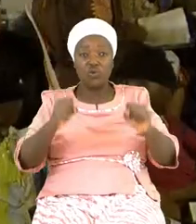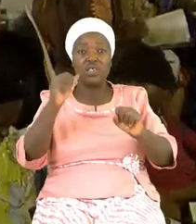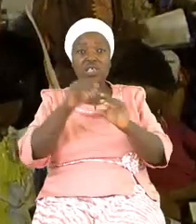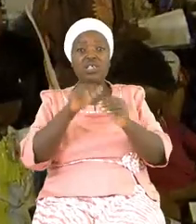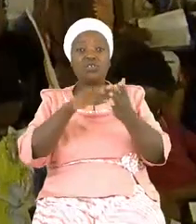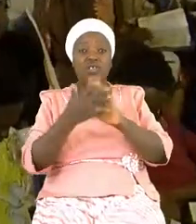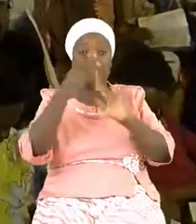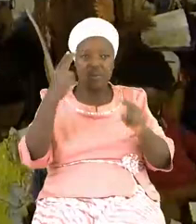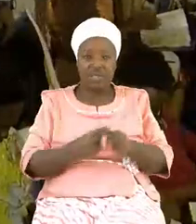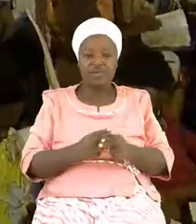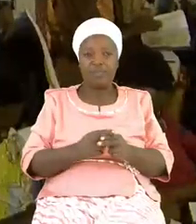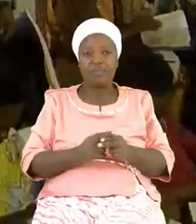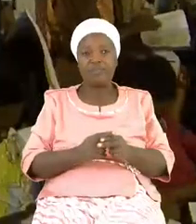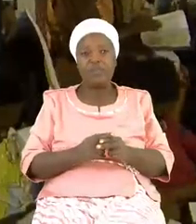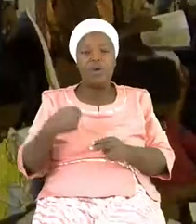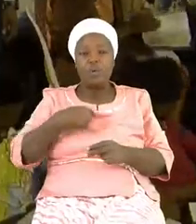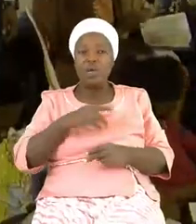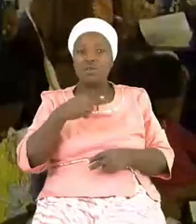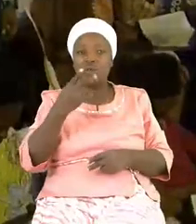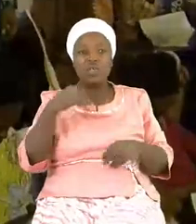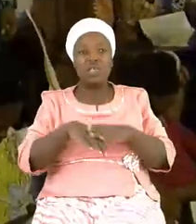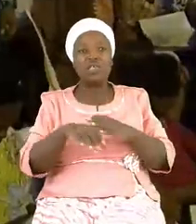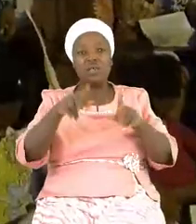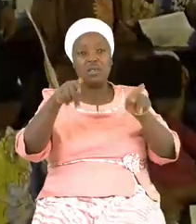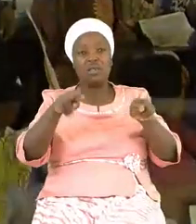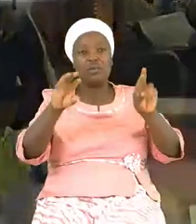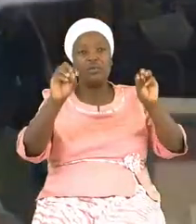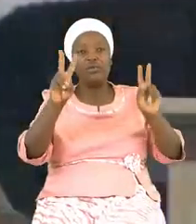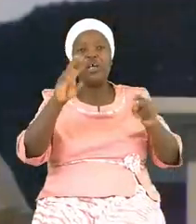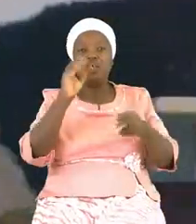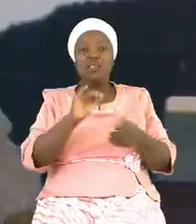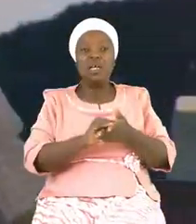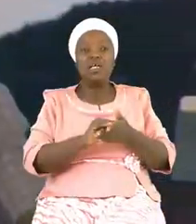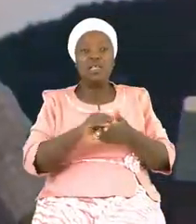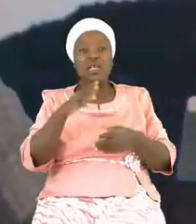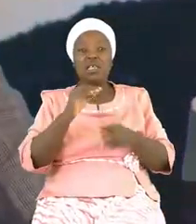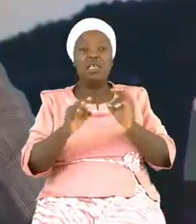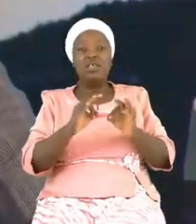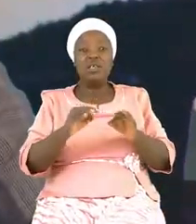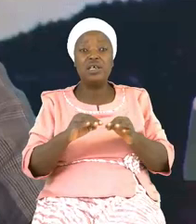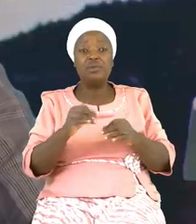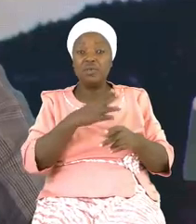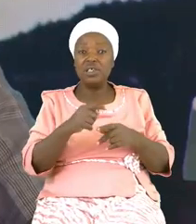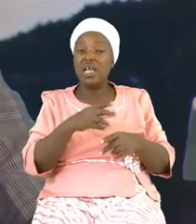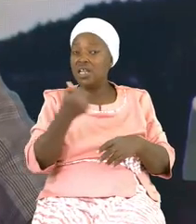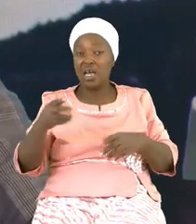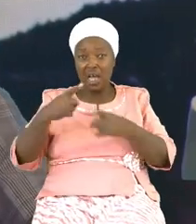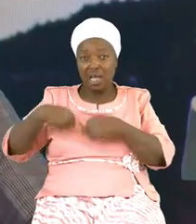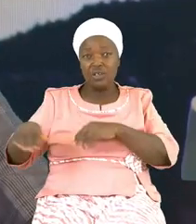name. We're told in Proverbs, it says, a merry heart doeth good